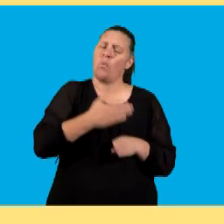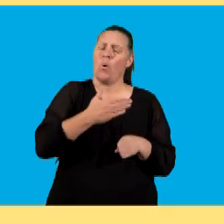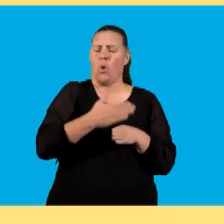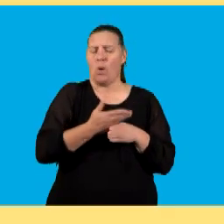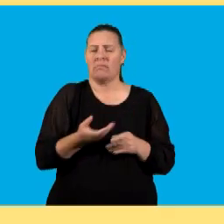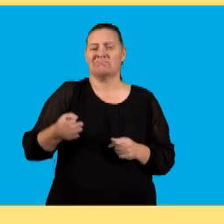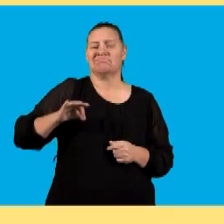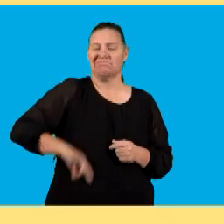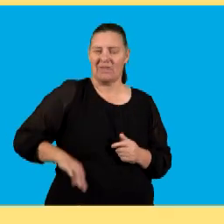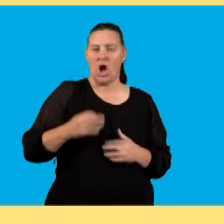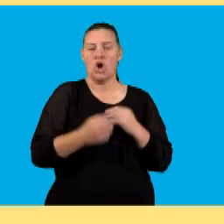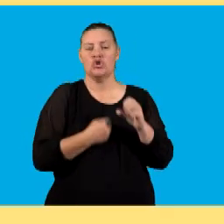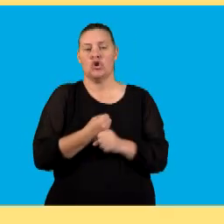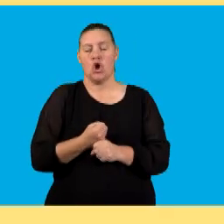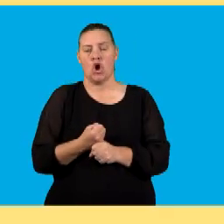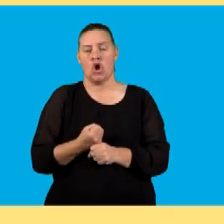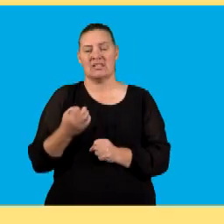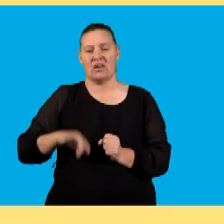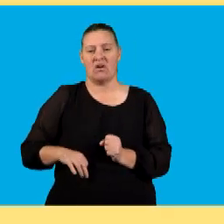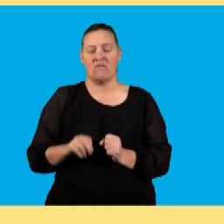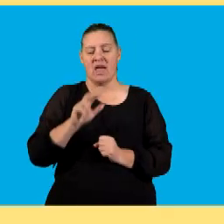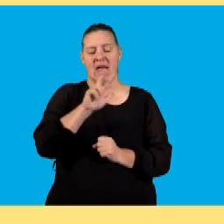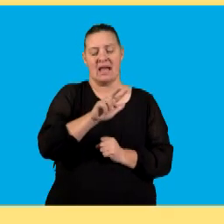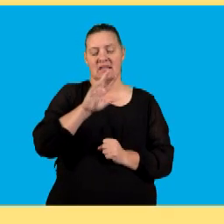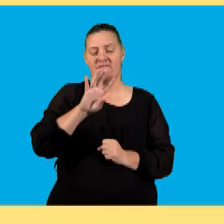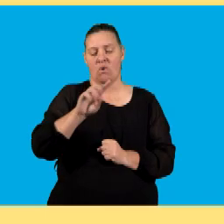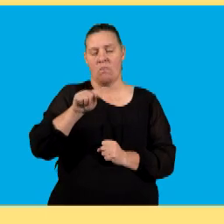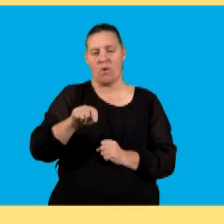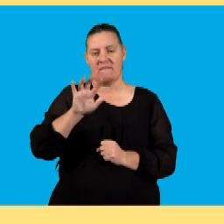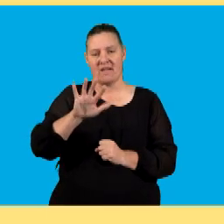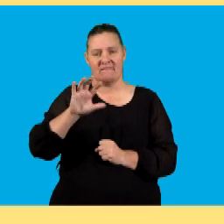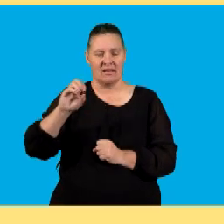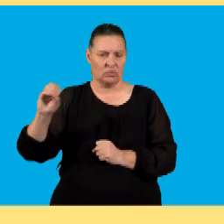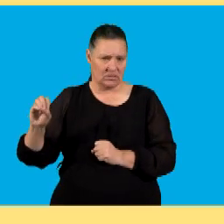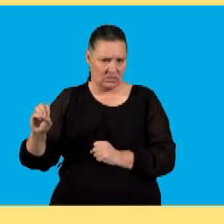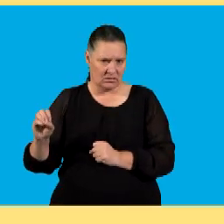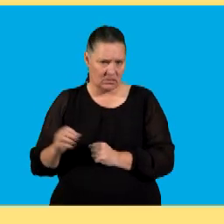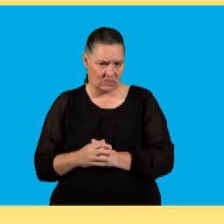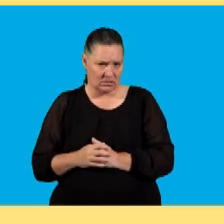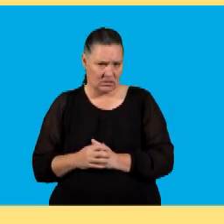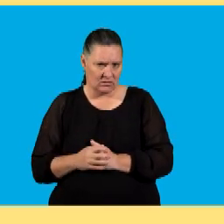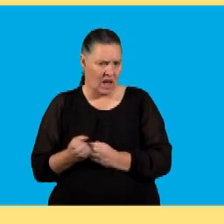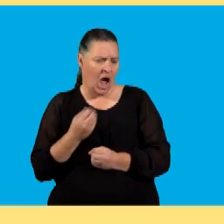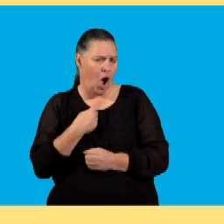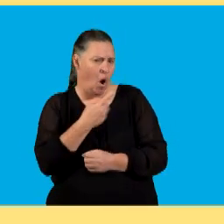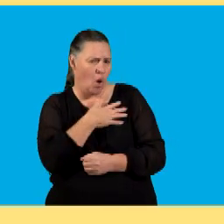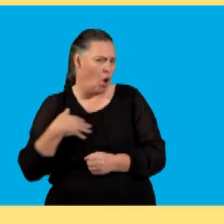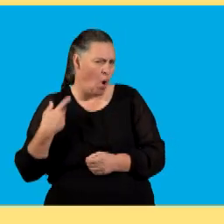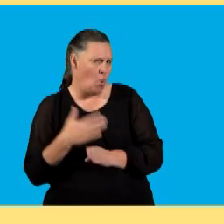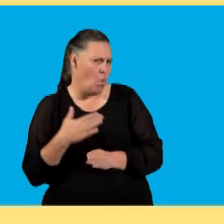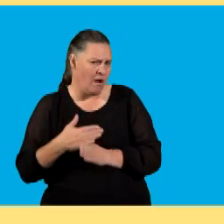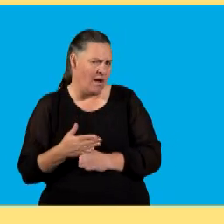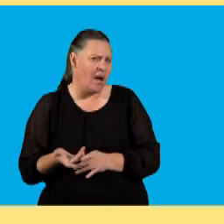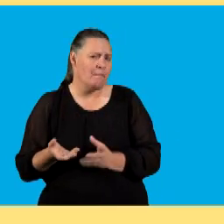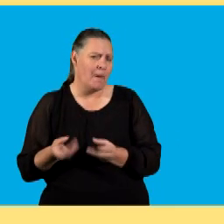to work before he earns an annual salary of 84.5? How many years does he have to